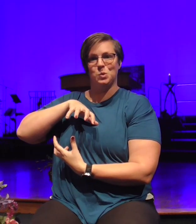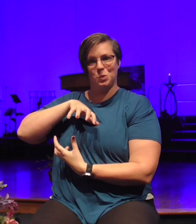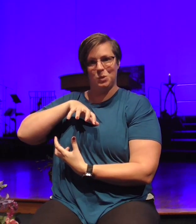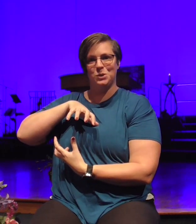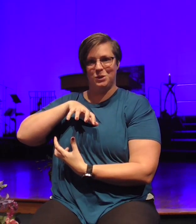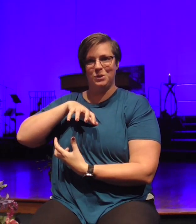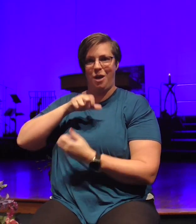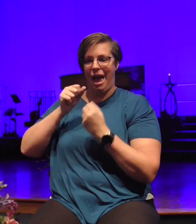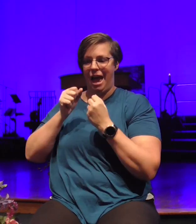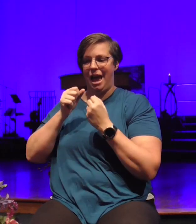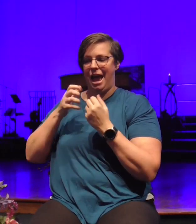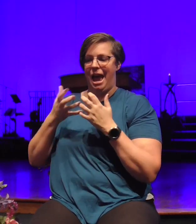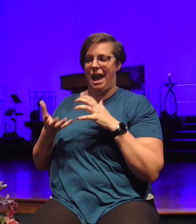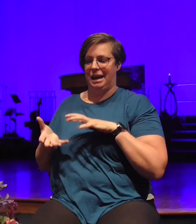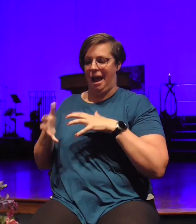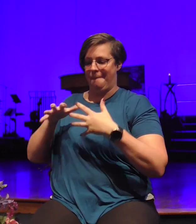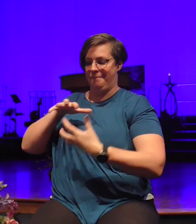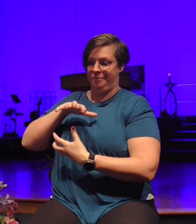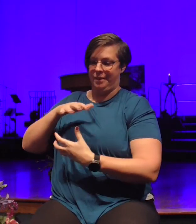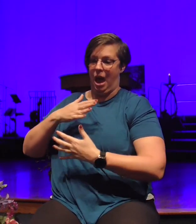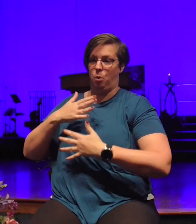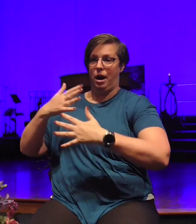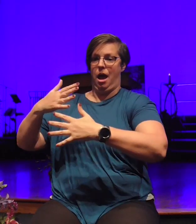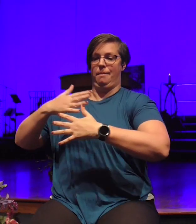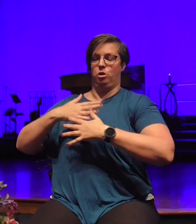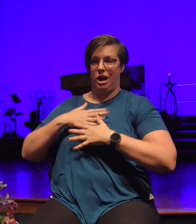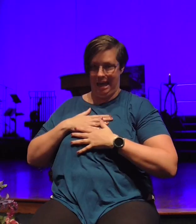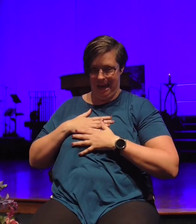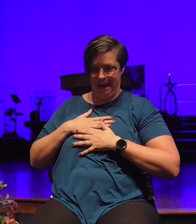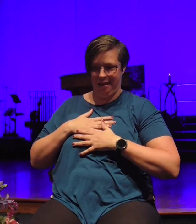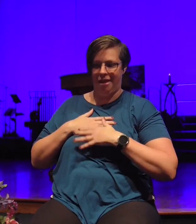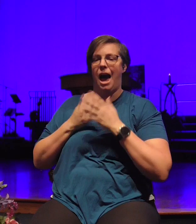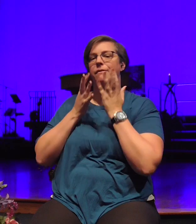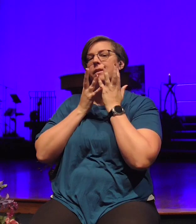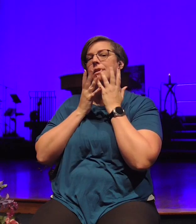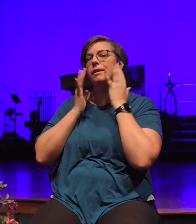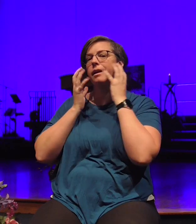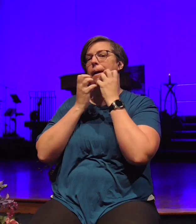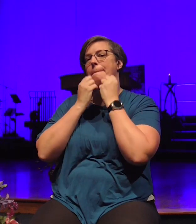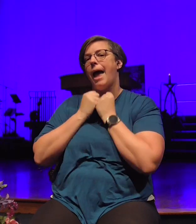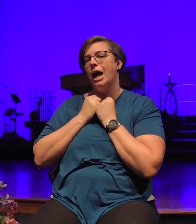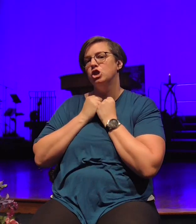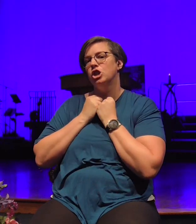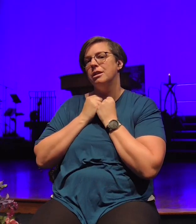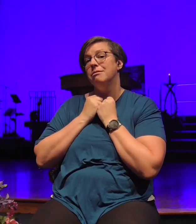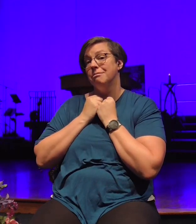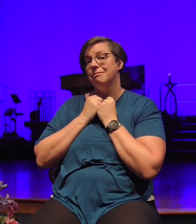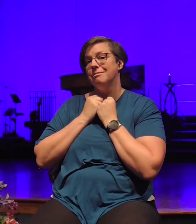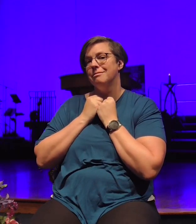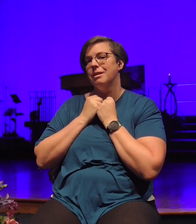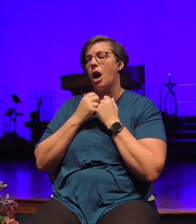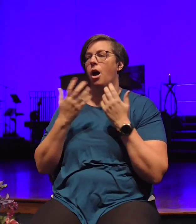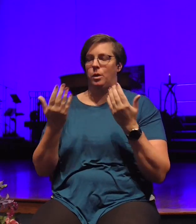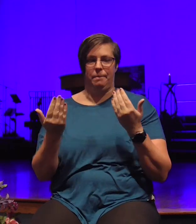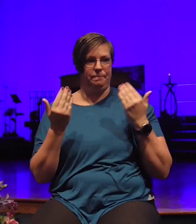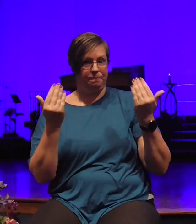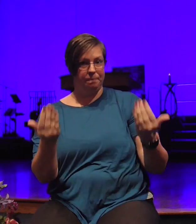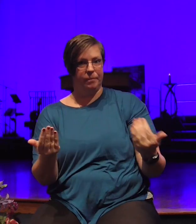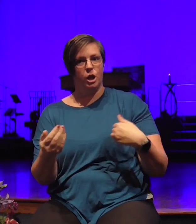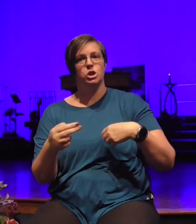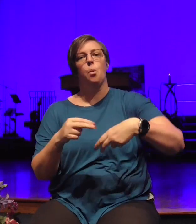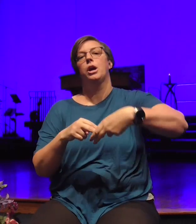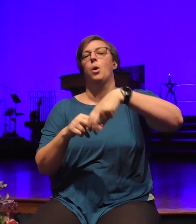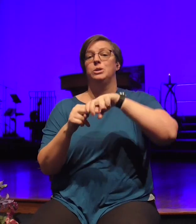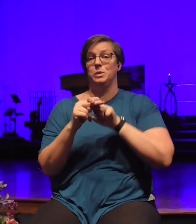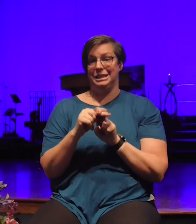back out to them. So in other words, what I did in practicing Tonglen is I would sit, and I invite you now to join